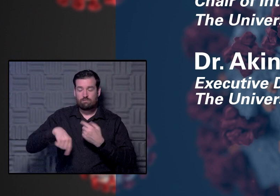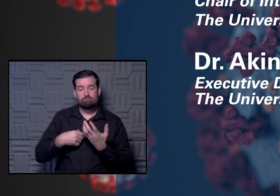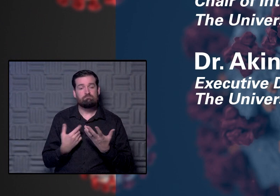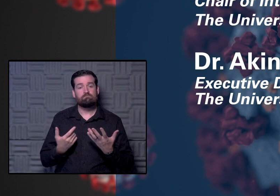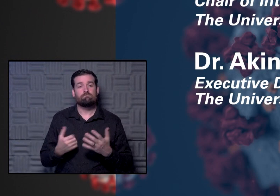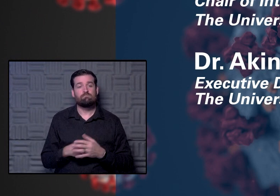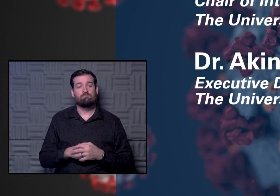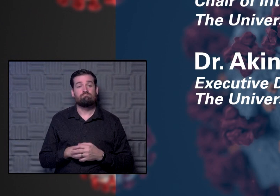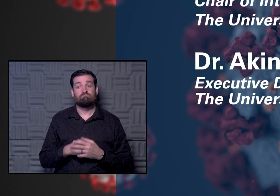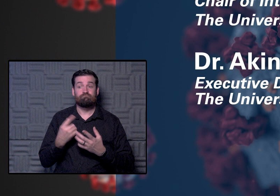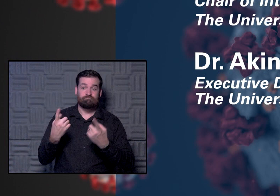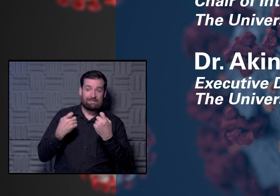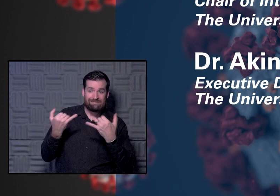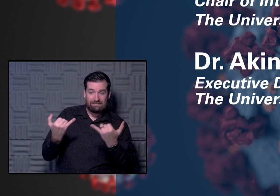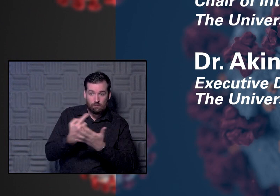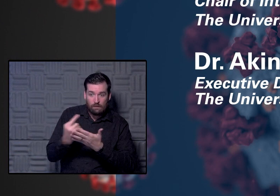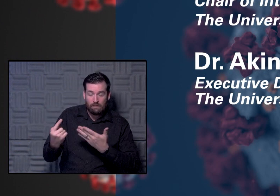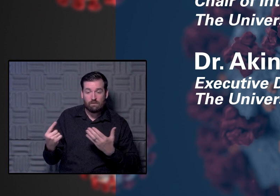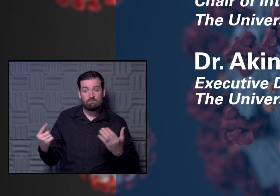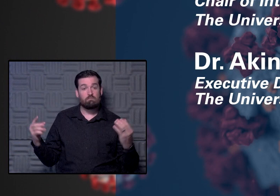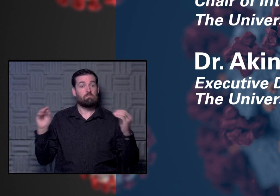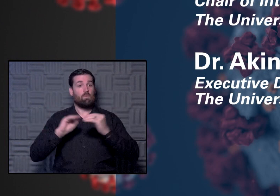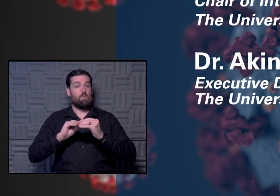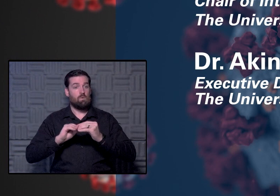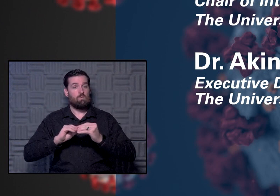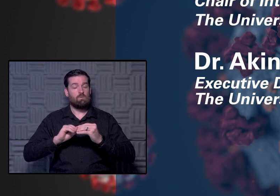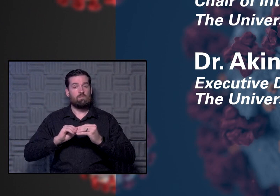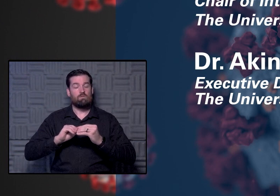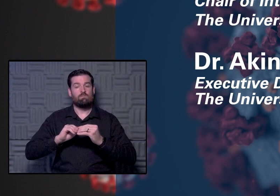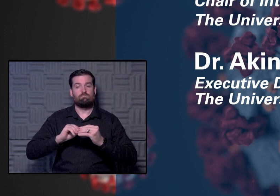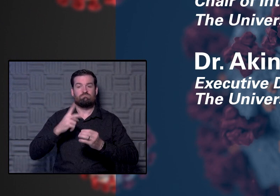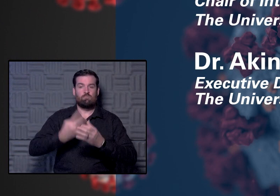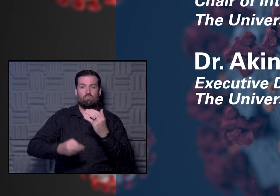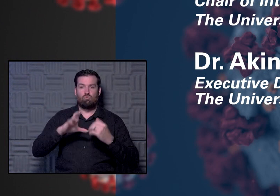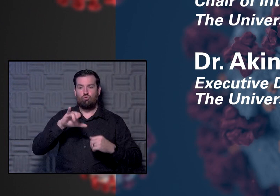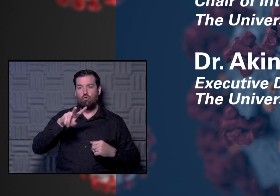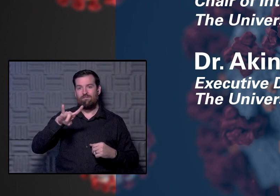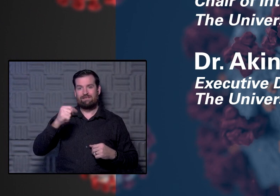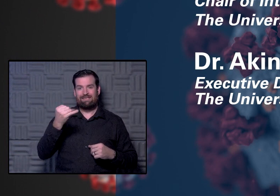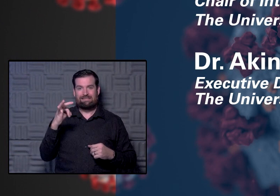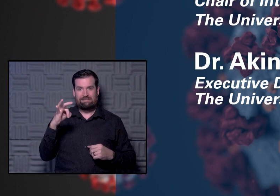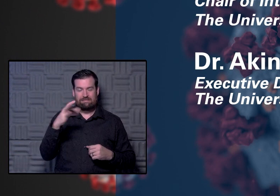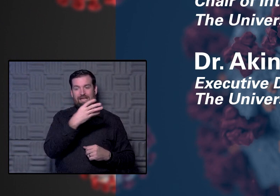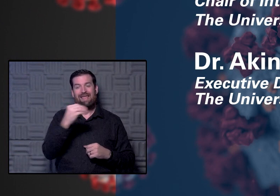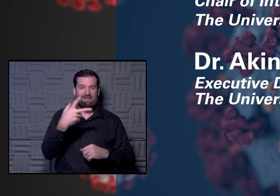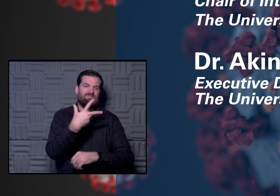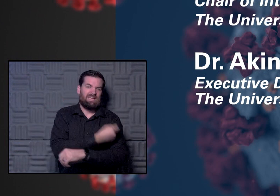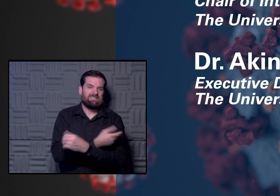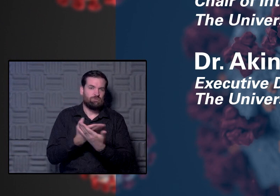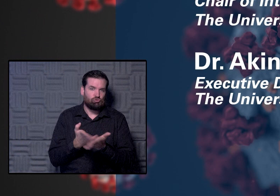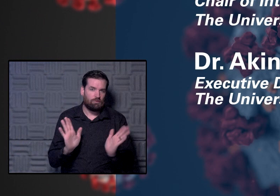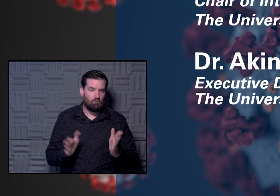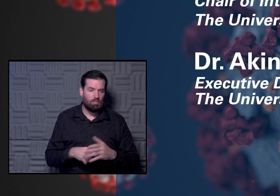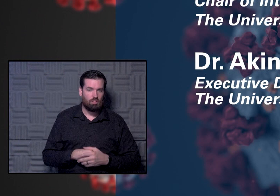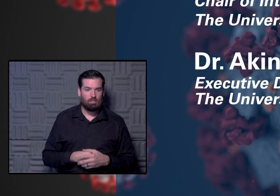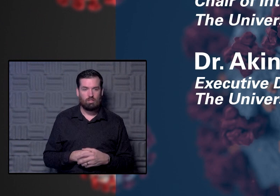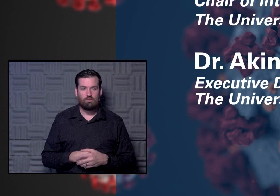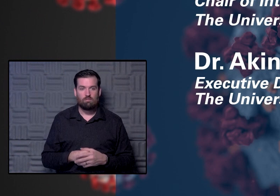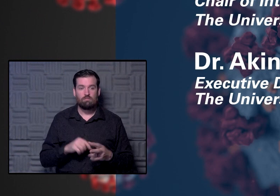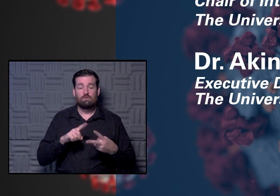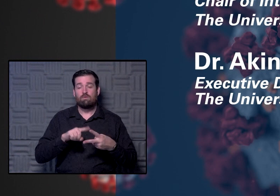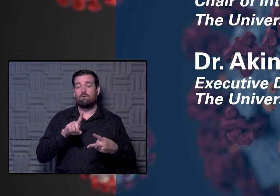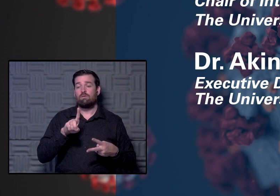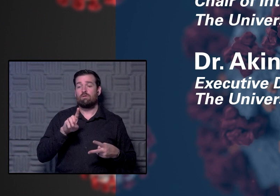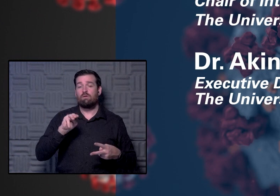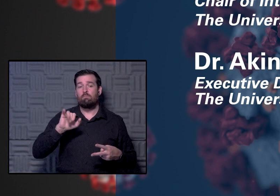that you've asked this week and many more about both the COVID-19 vaccine and vaccines in general.